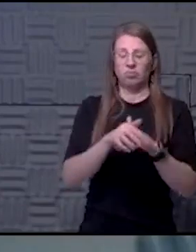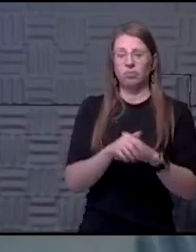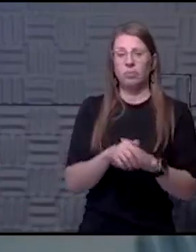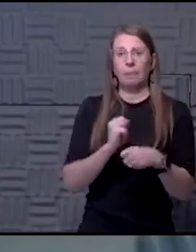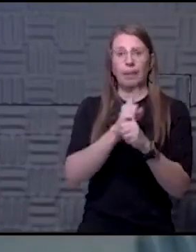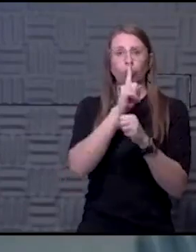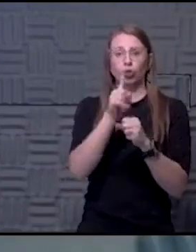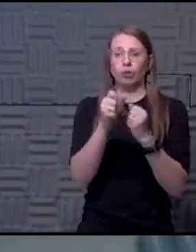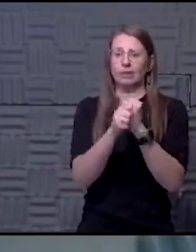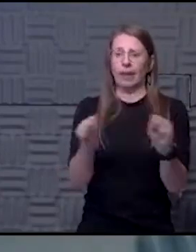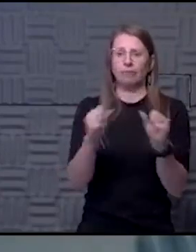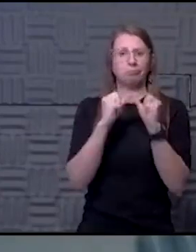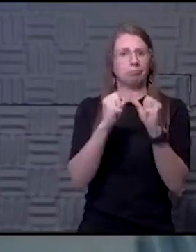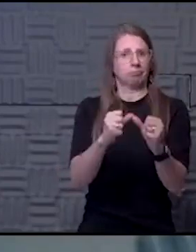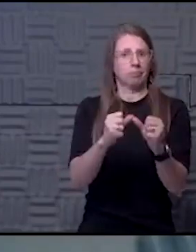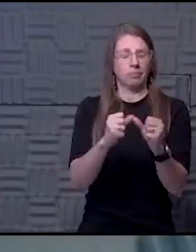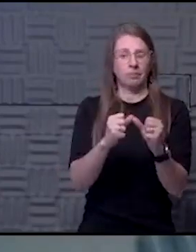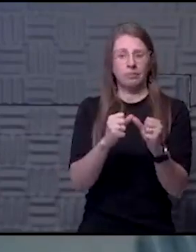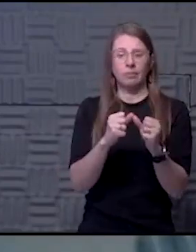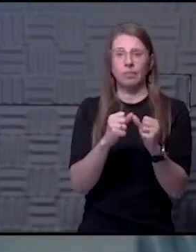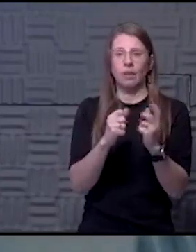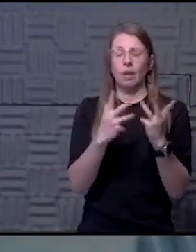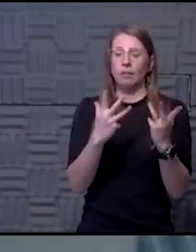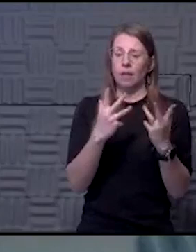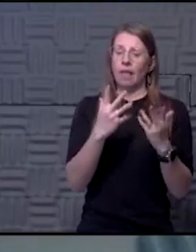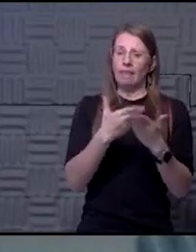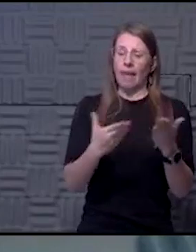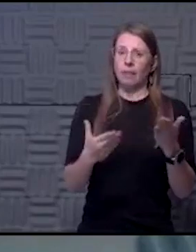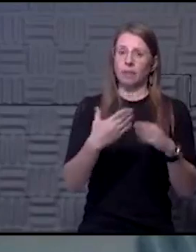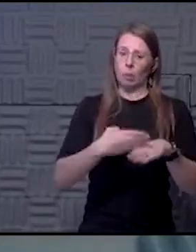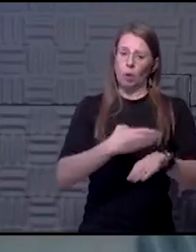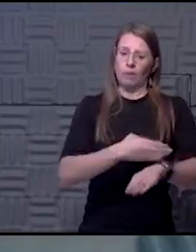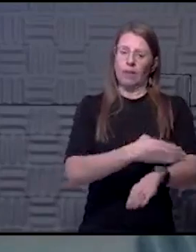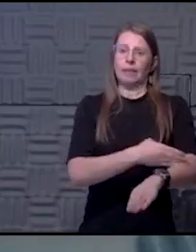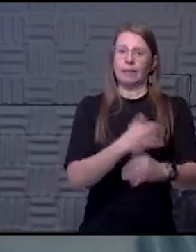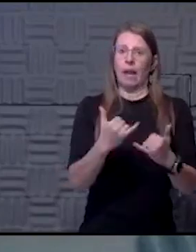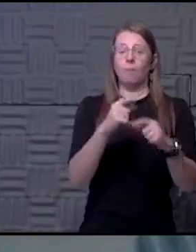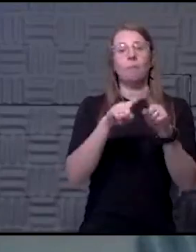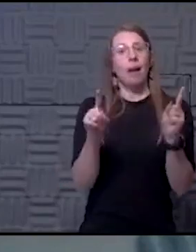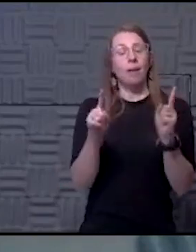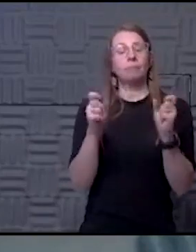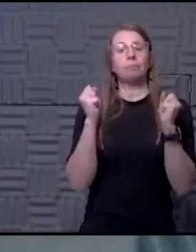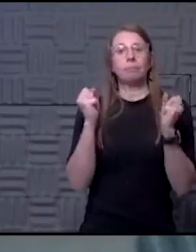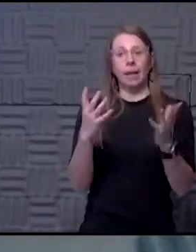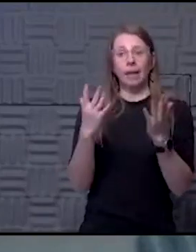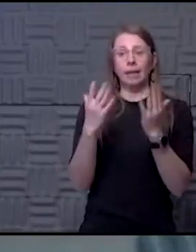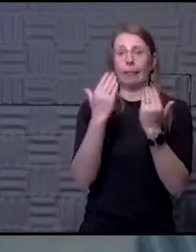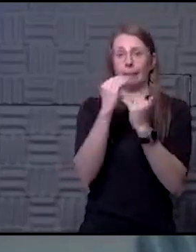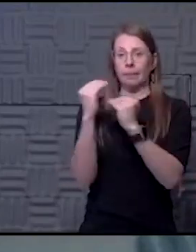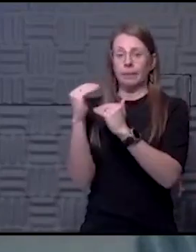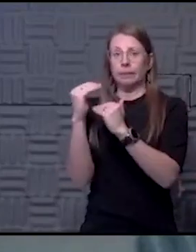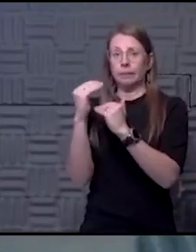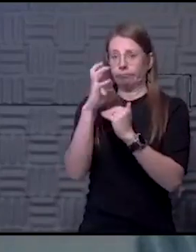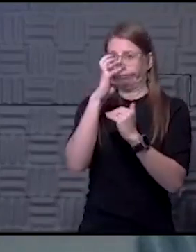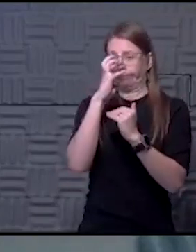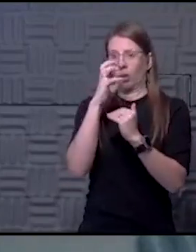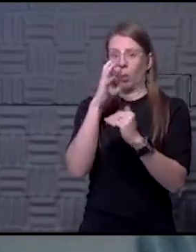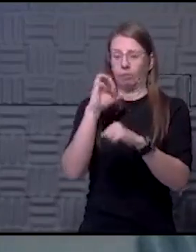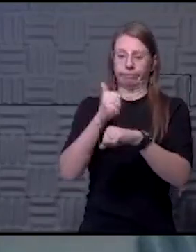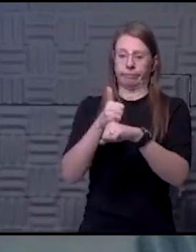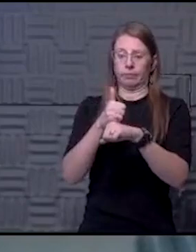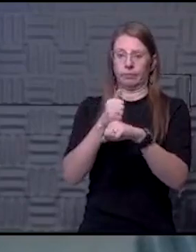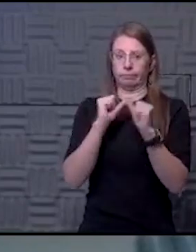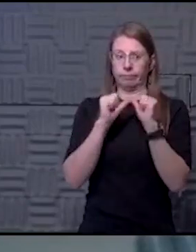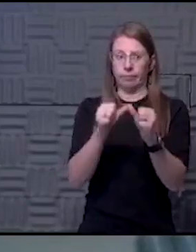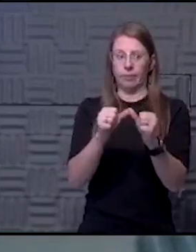you stay safe. Things are positive now, but as we said before, a lot of these restrictions will stick around for a while. I won't go too long, but I get this